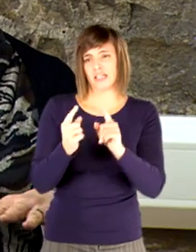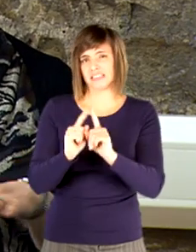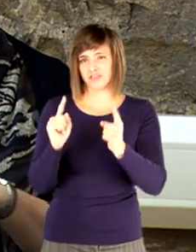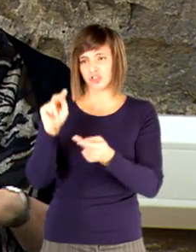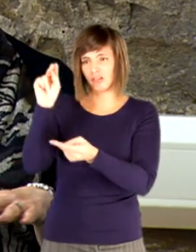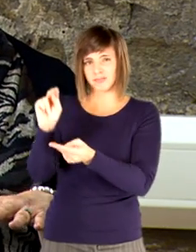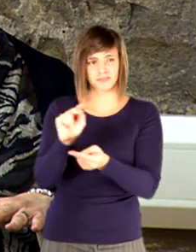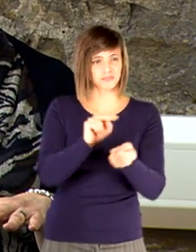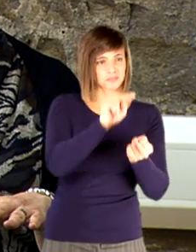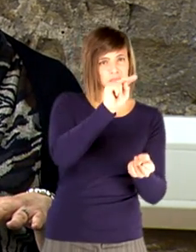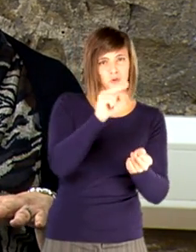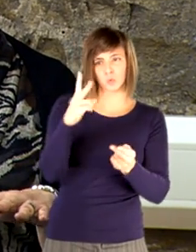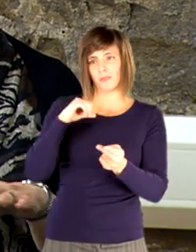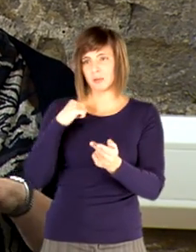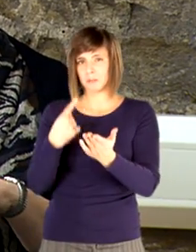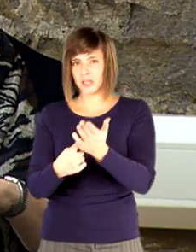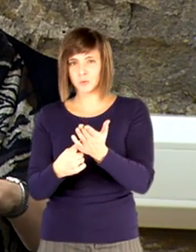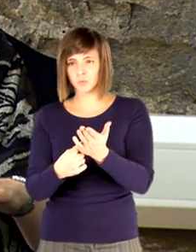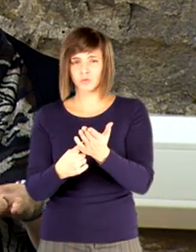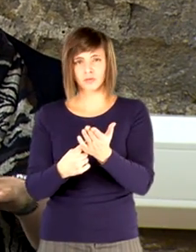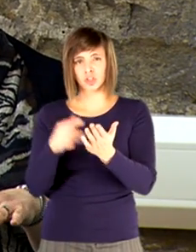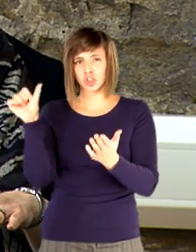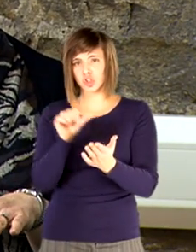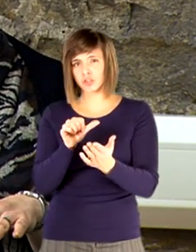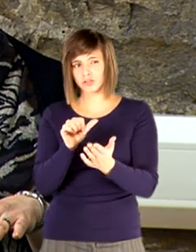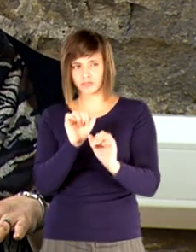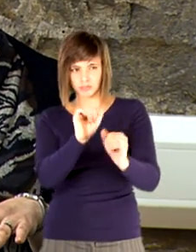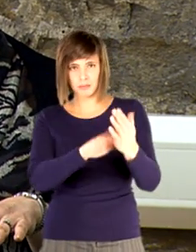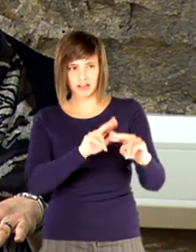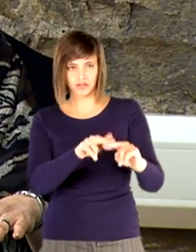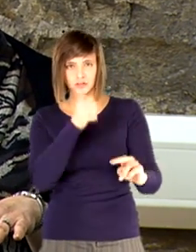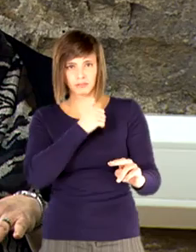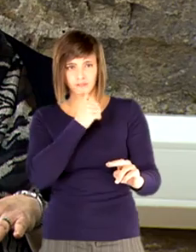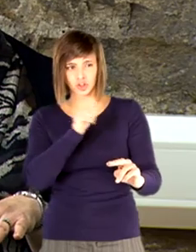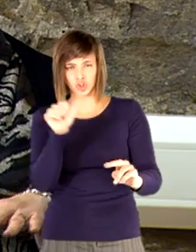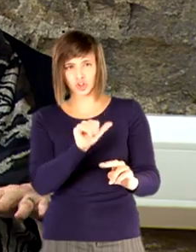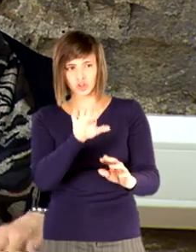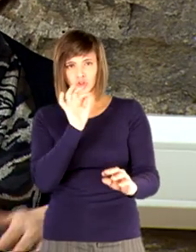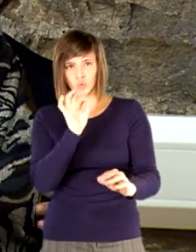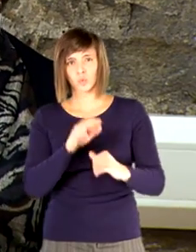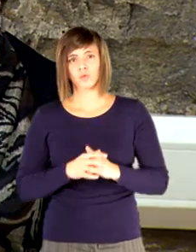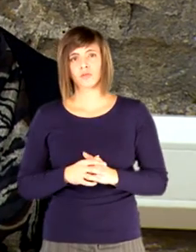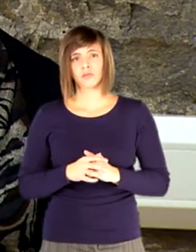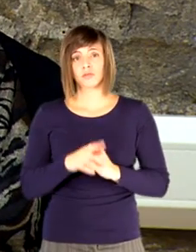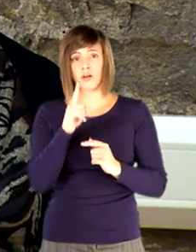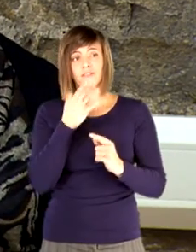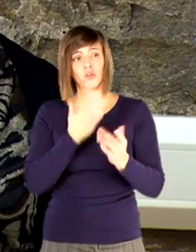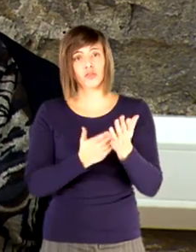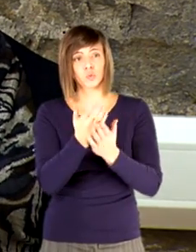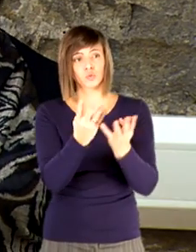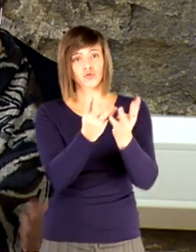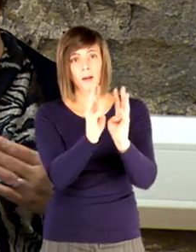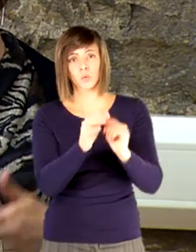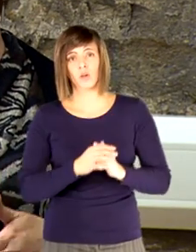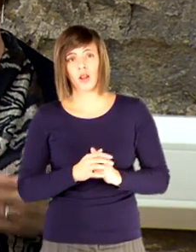year difference between two schools, then really they should go with the parental preference one. Certainly if you get as far as the